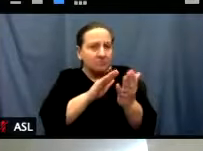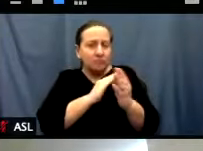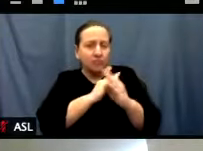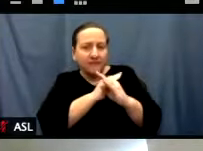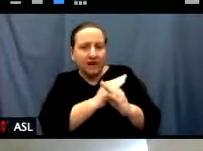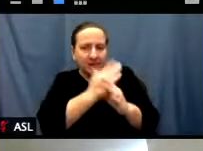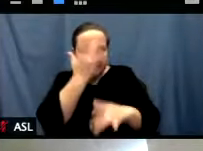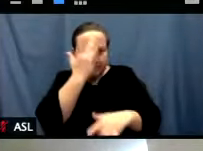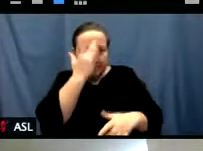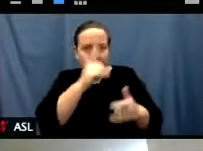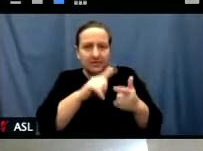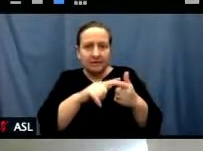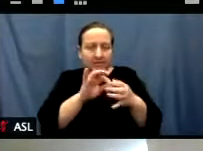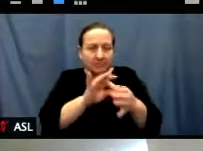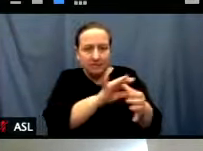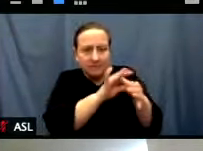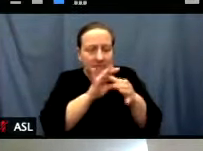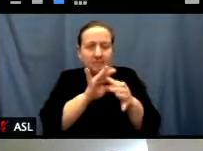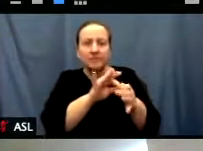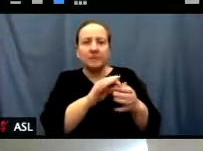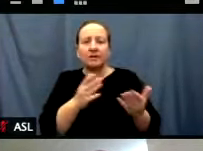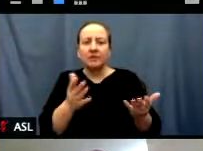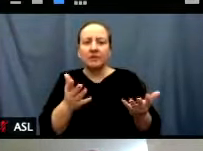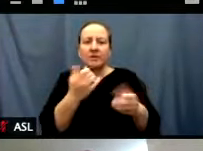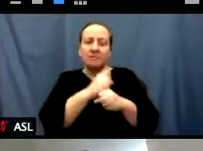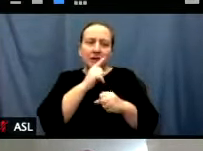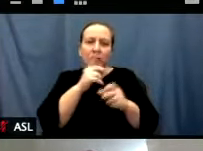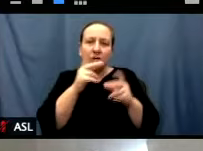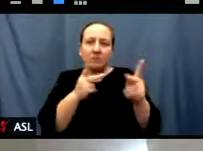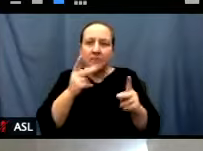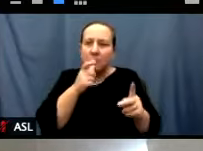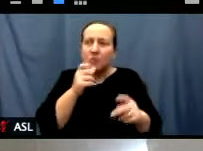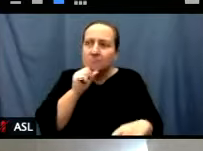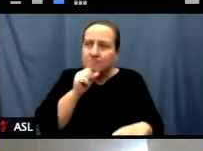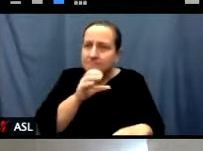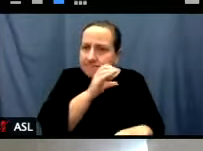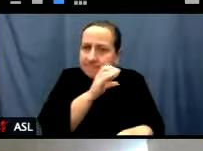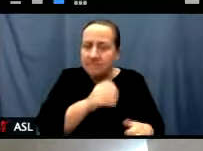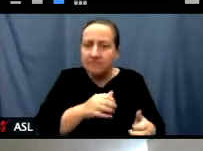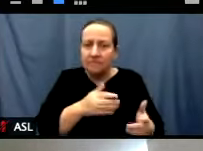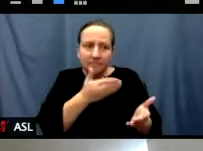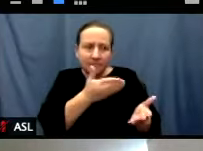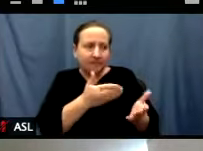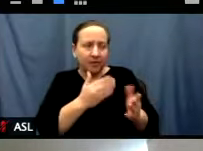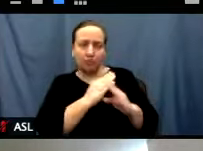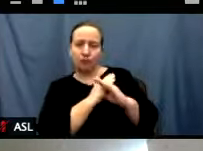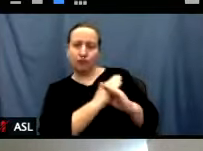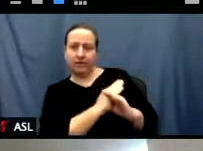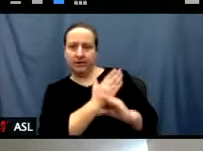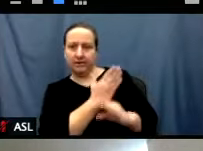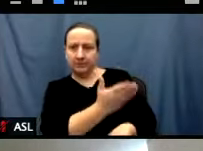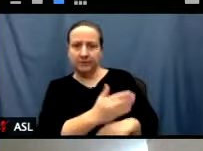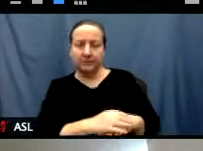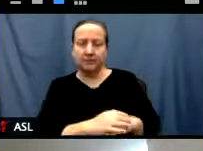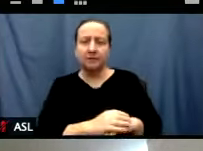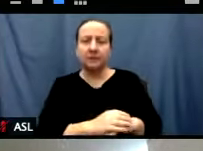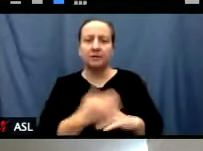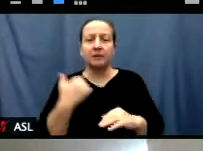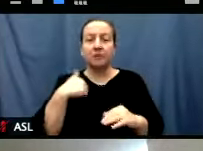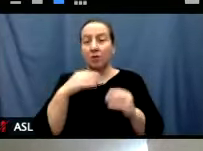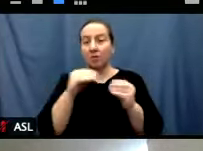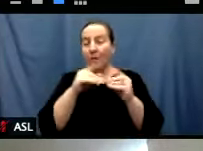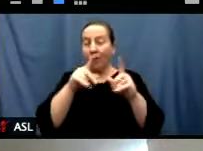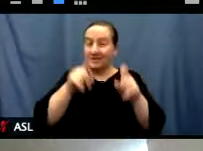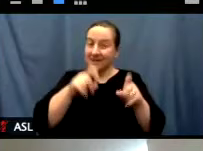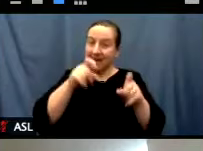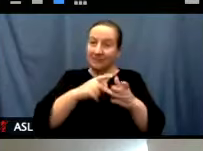and cohorting to make sure that seniors living in facilities are protected. We also have really robust testing programs